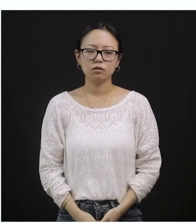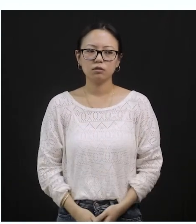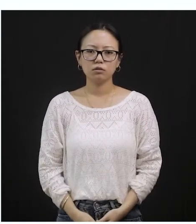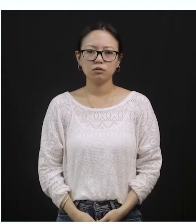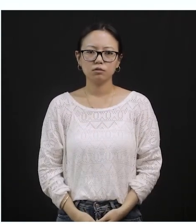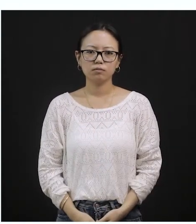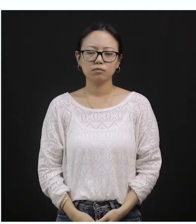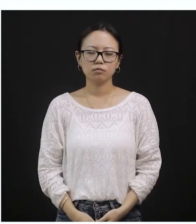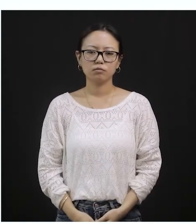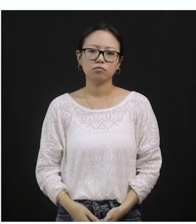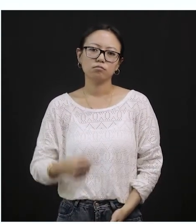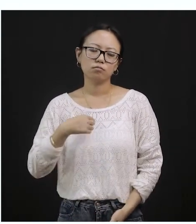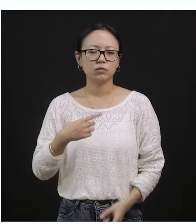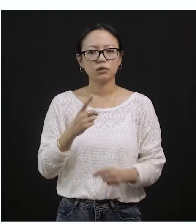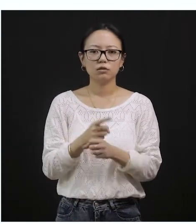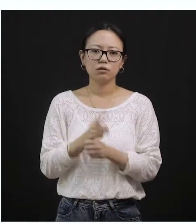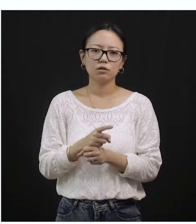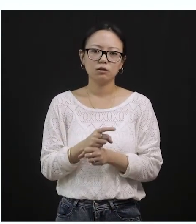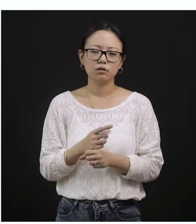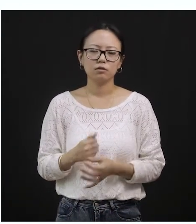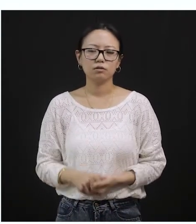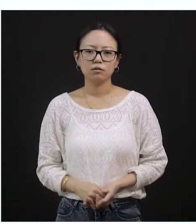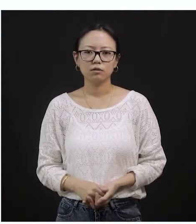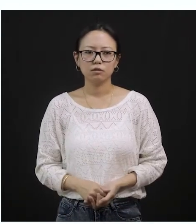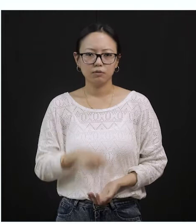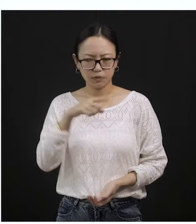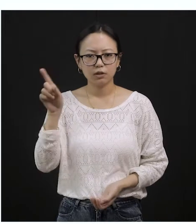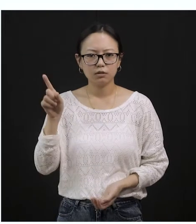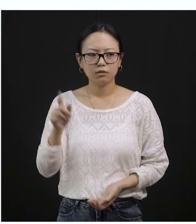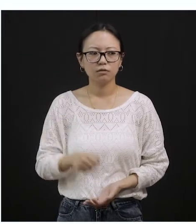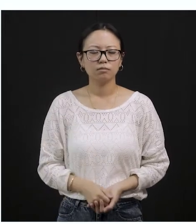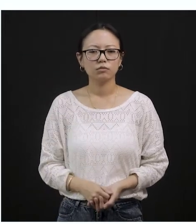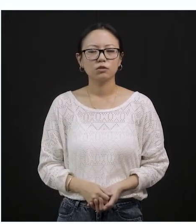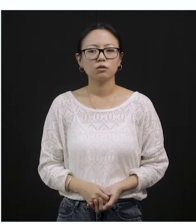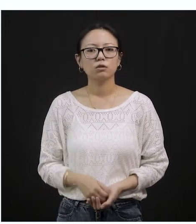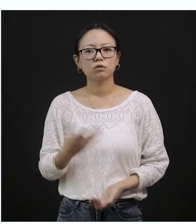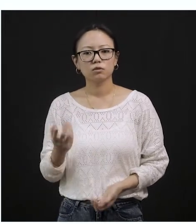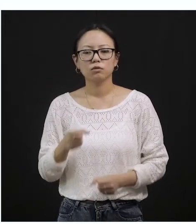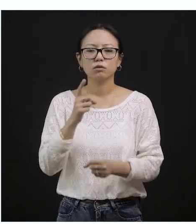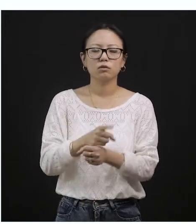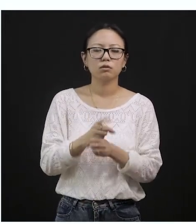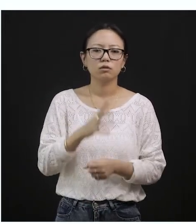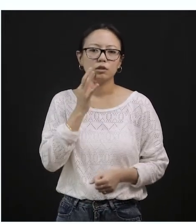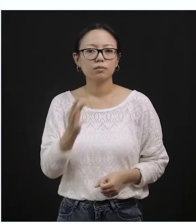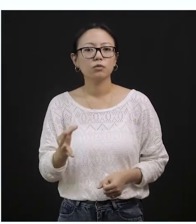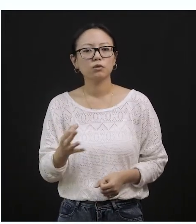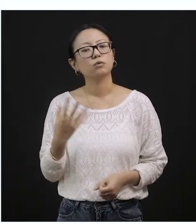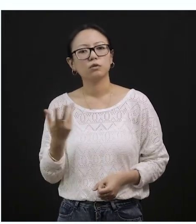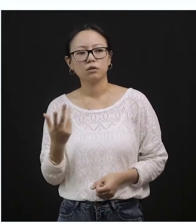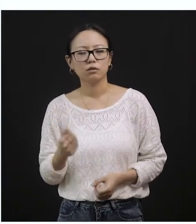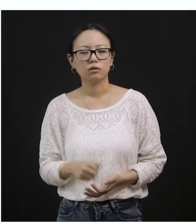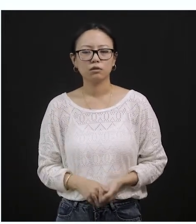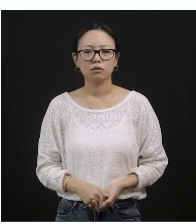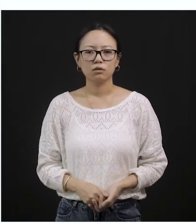Teacher. I am also a teacher. Yes or no, right? So now the importance of a teacher. Teacher is